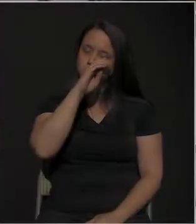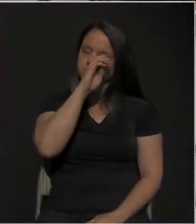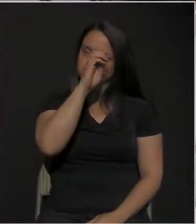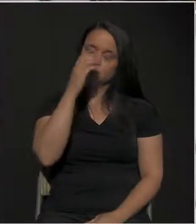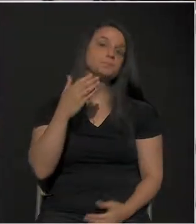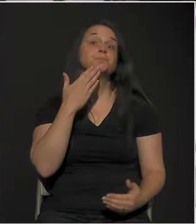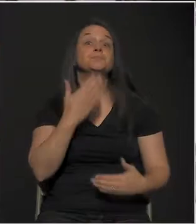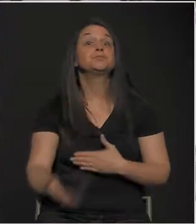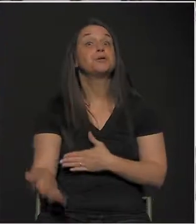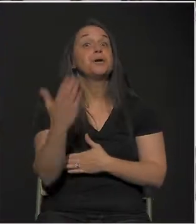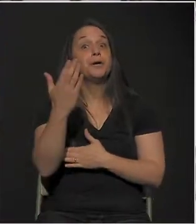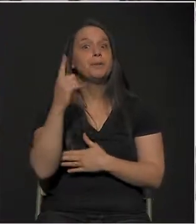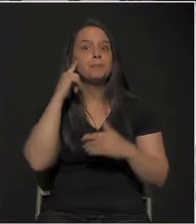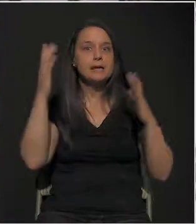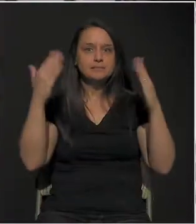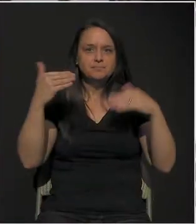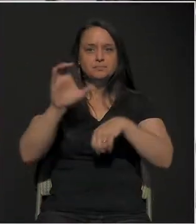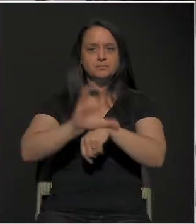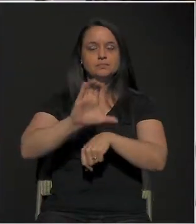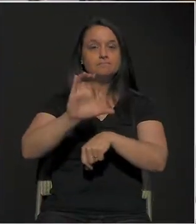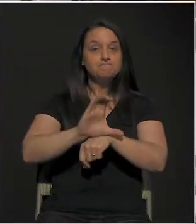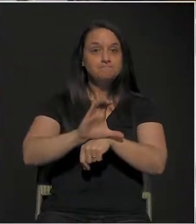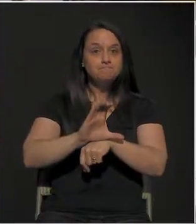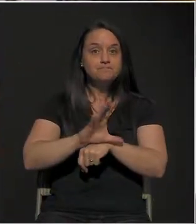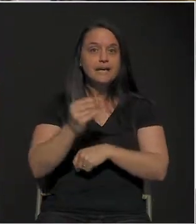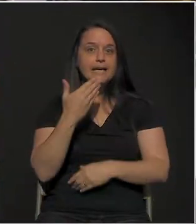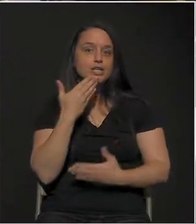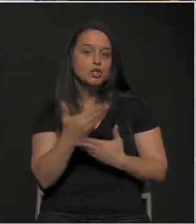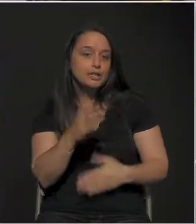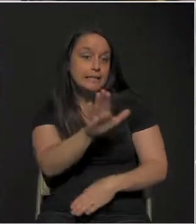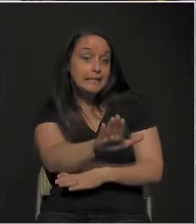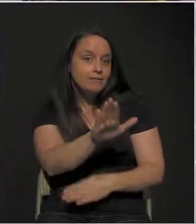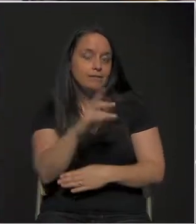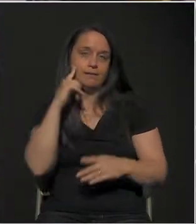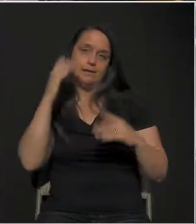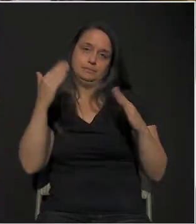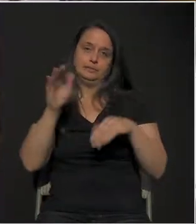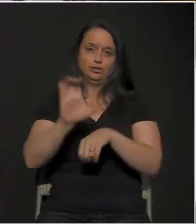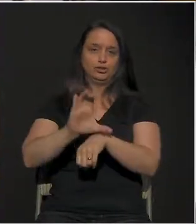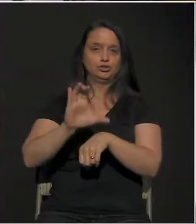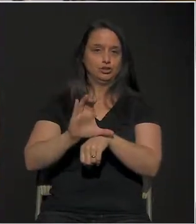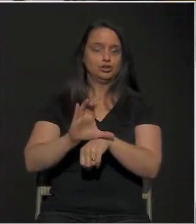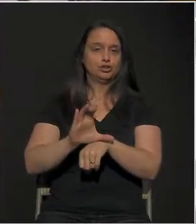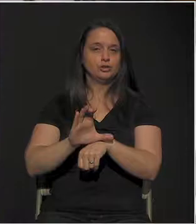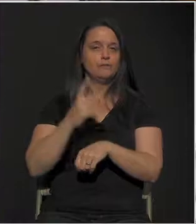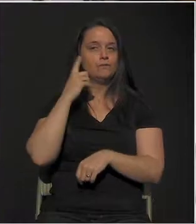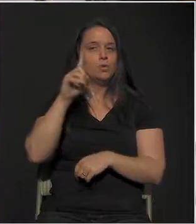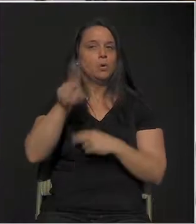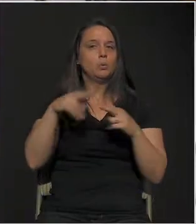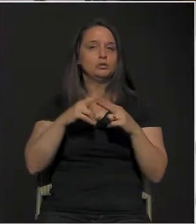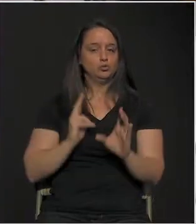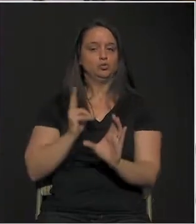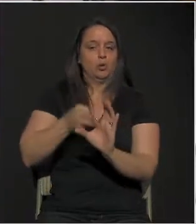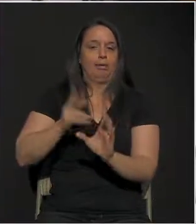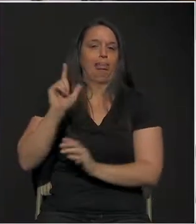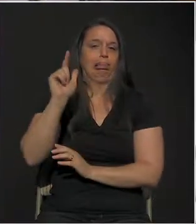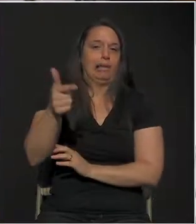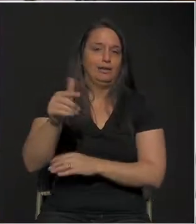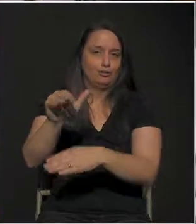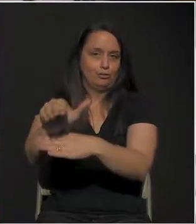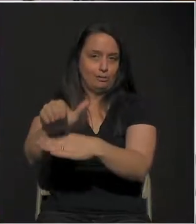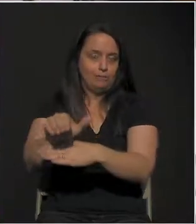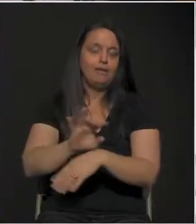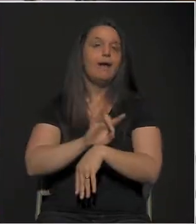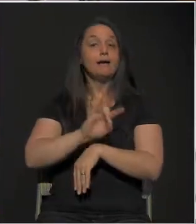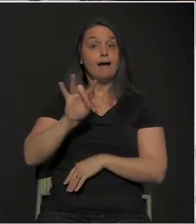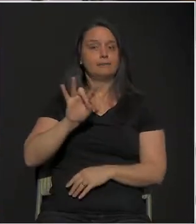Well, good morning, Expectation Church, and good evening, Expectation Church, for when you're going to join us later tonight at